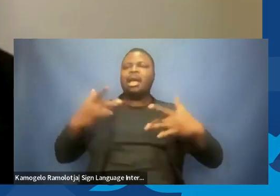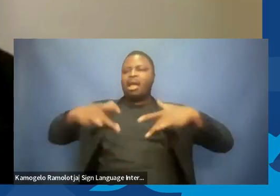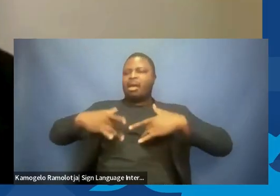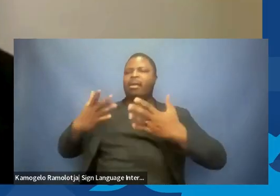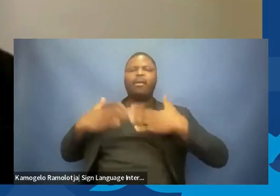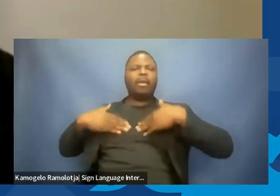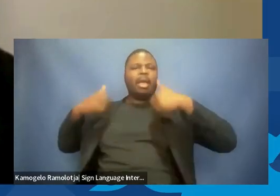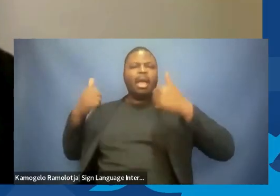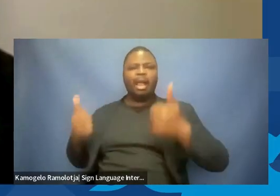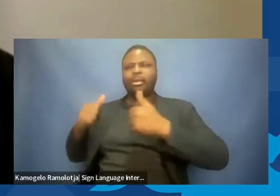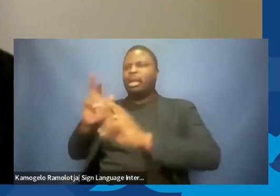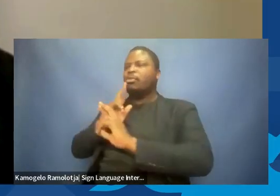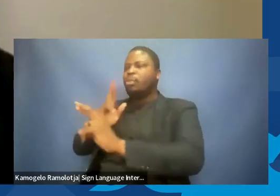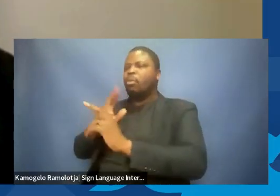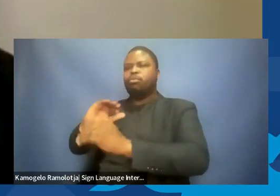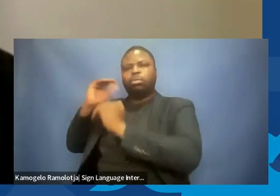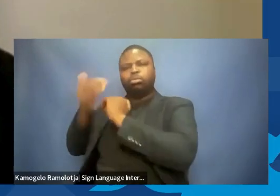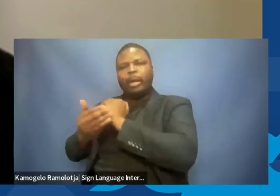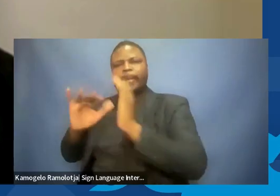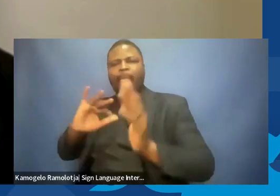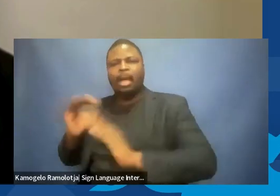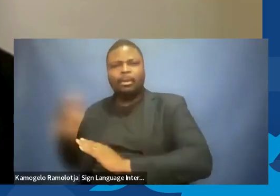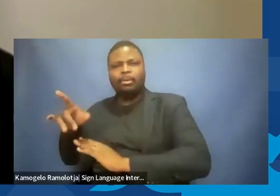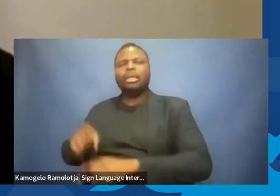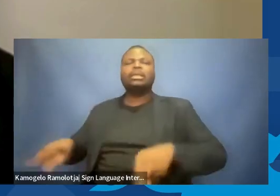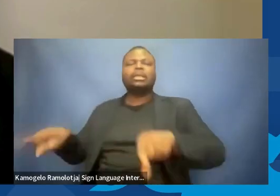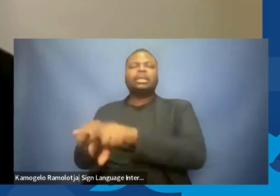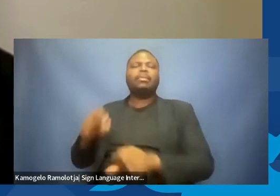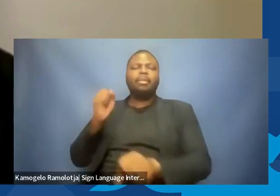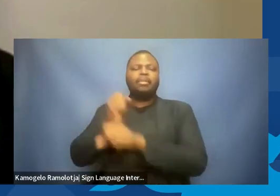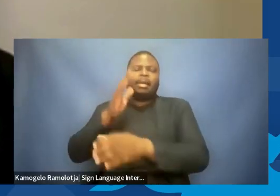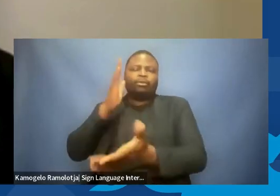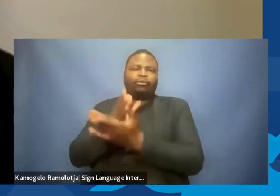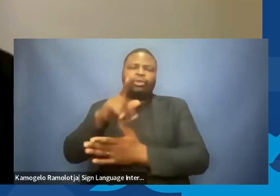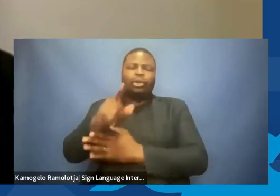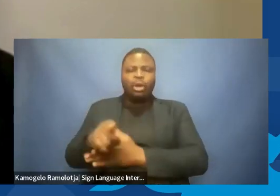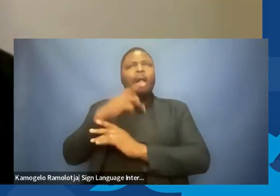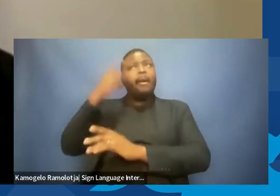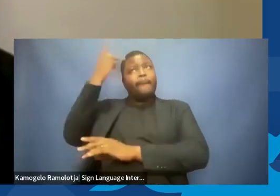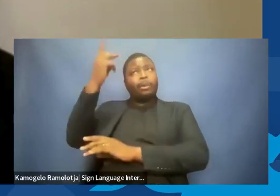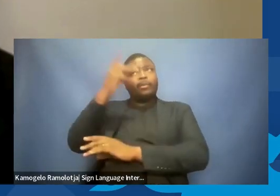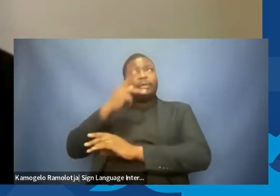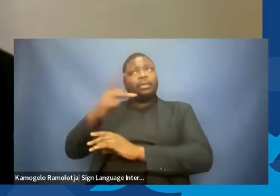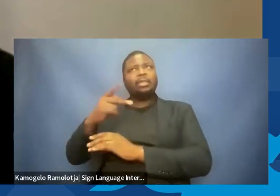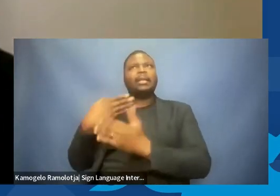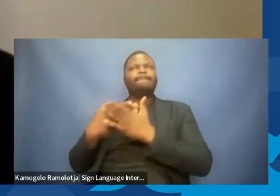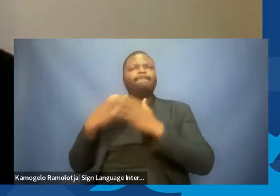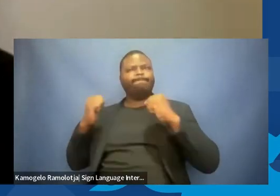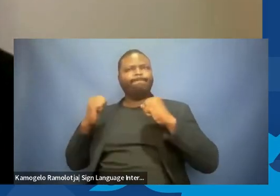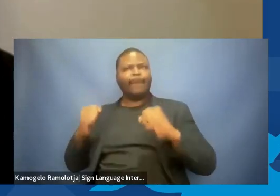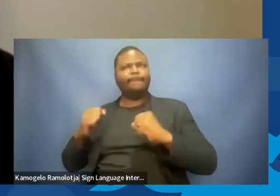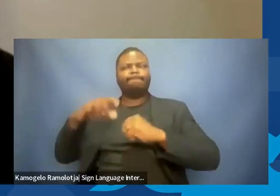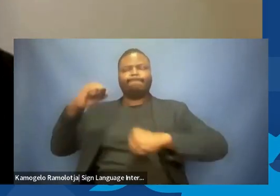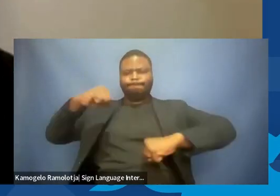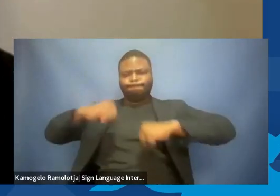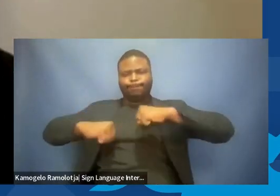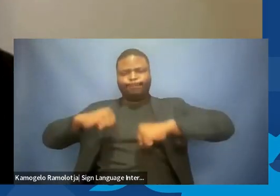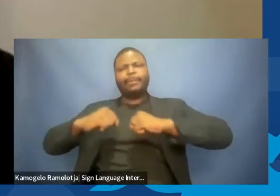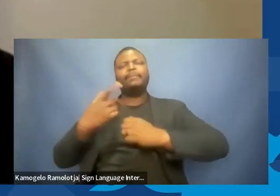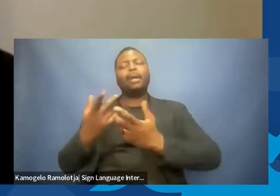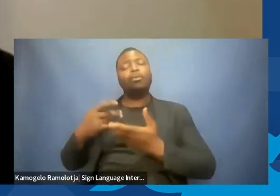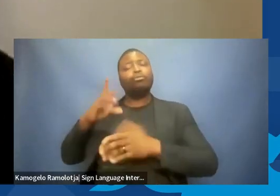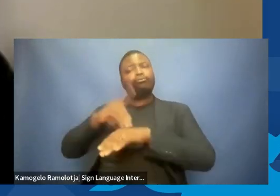research opportunities, and capacitating students and professionals to strengthen the field. Dr. Bhoora, welcome.